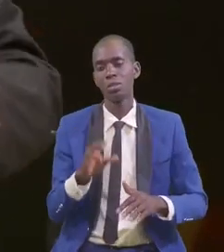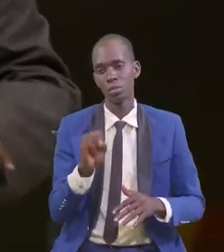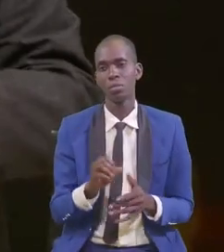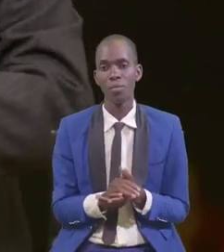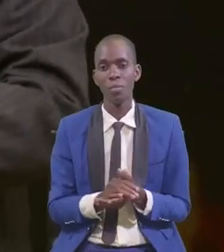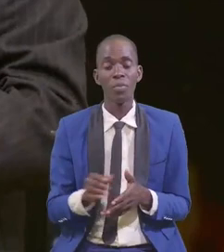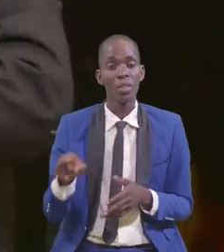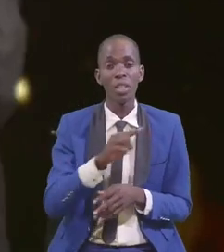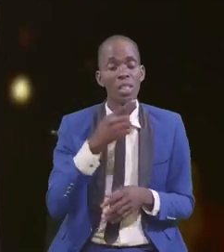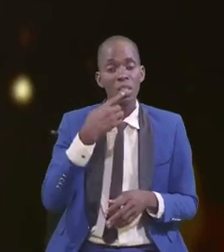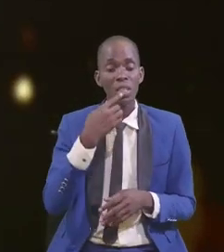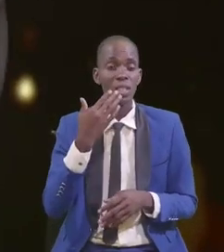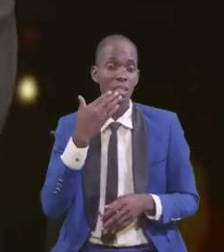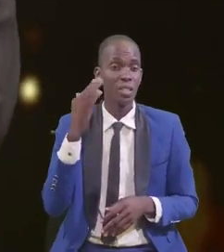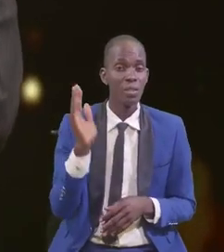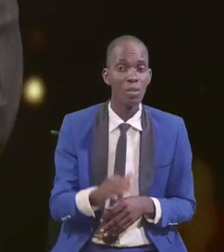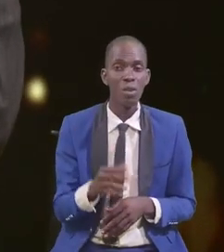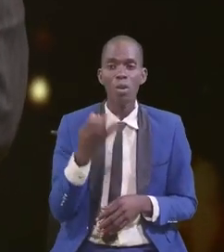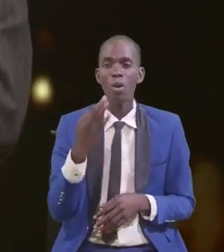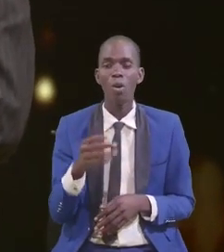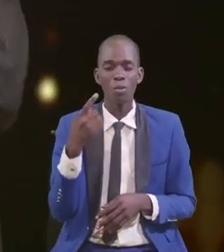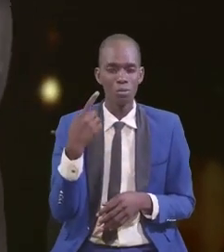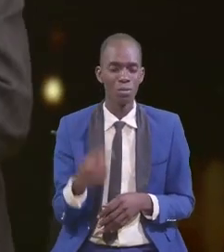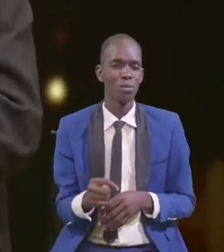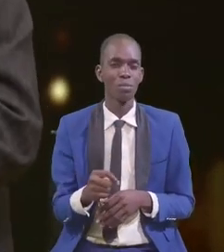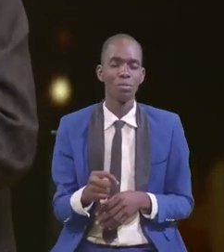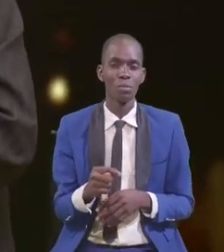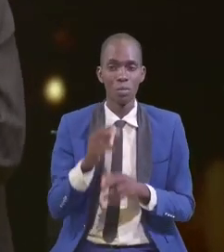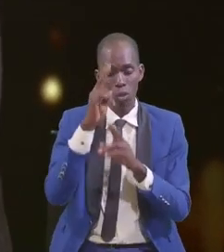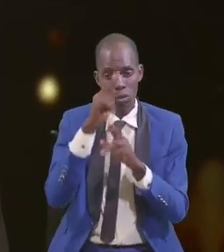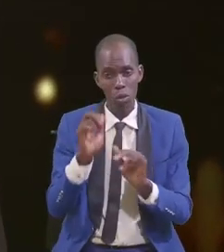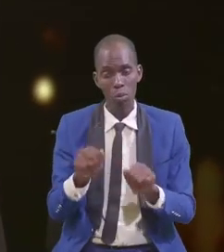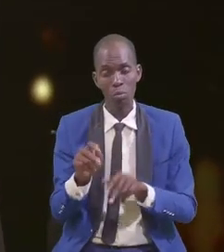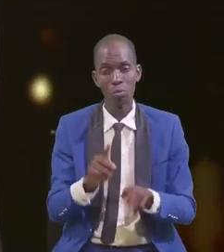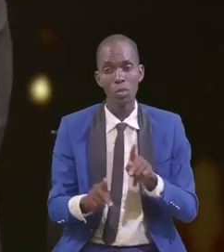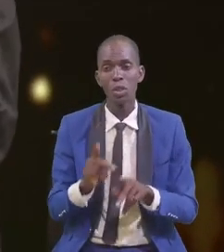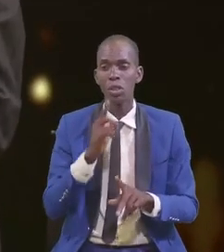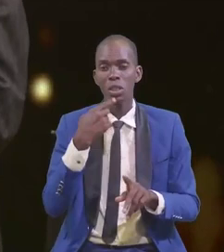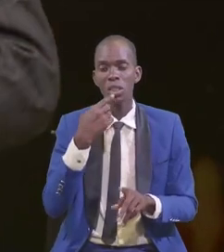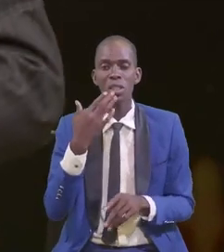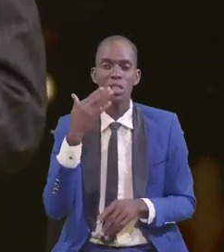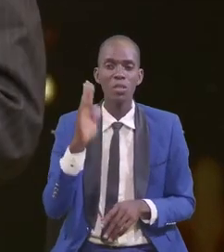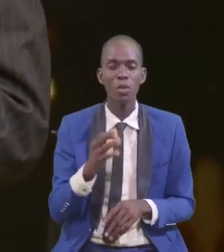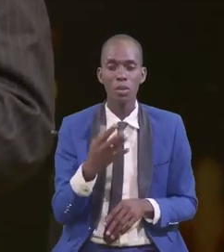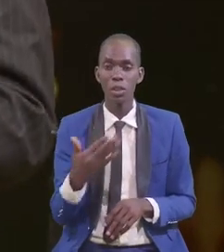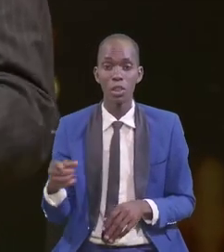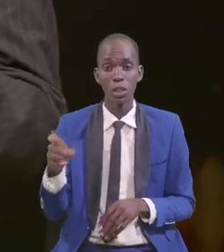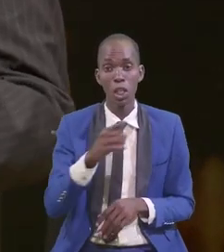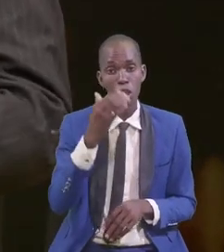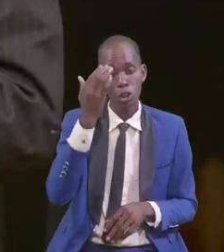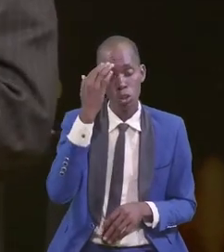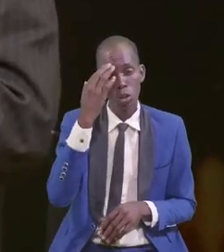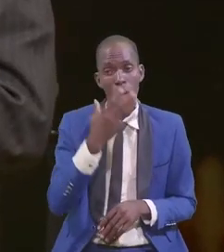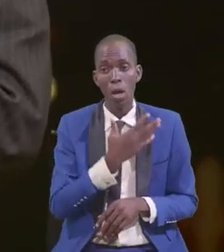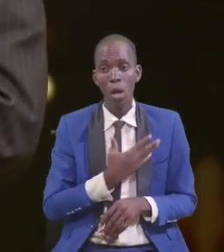They speak evil of the dignitaries. They speak evil of the things they know. And the